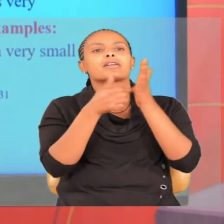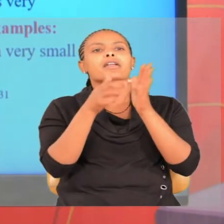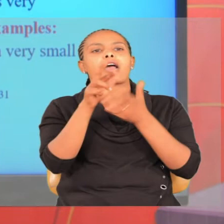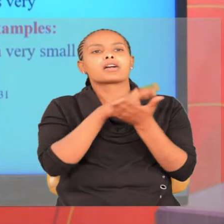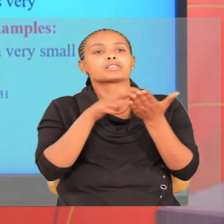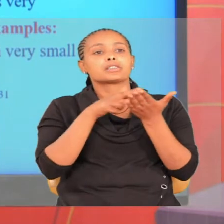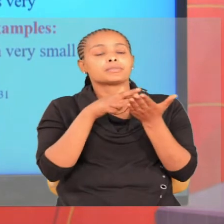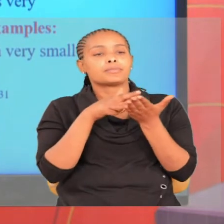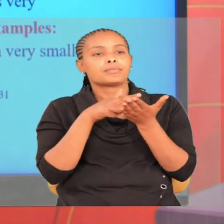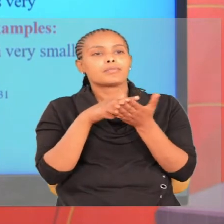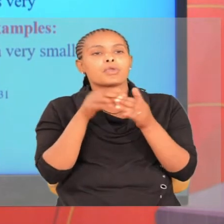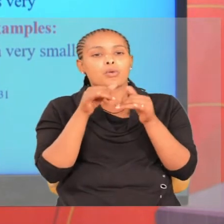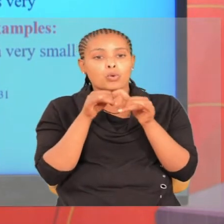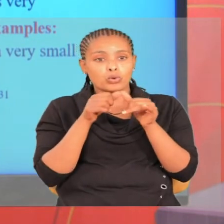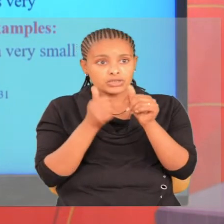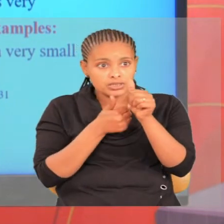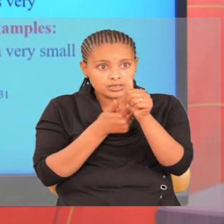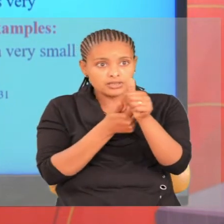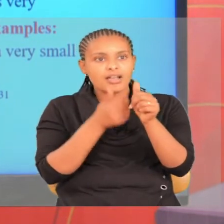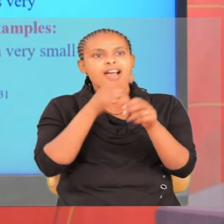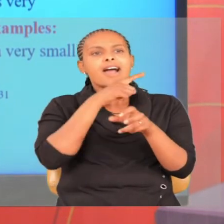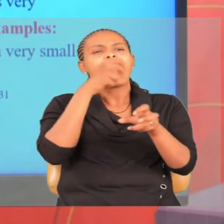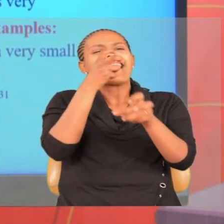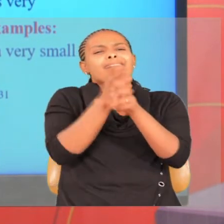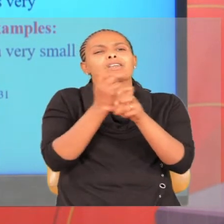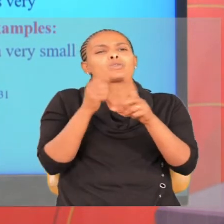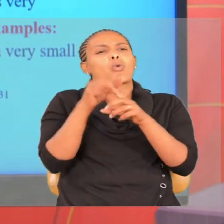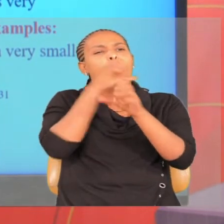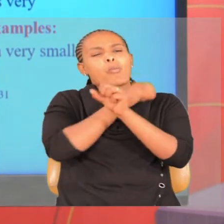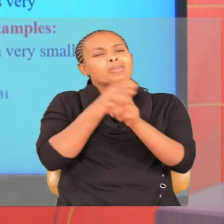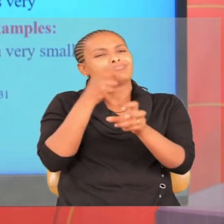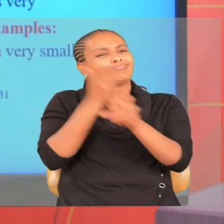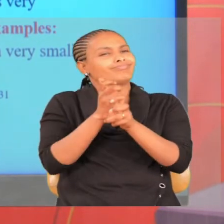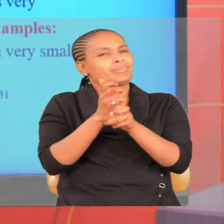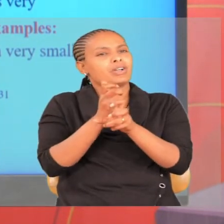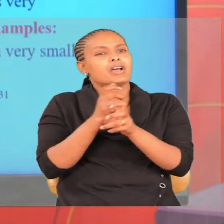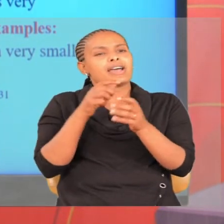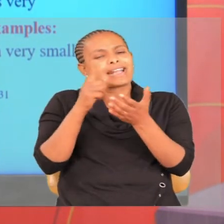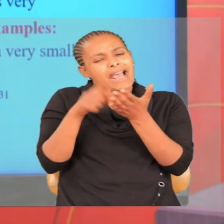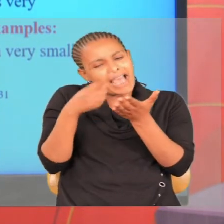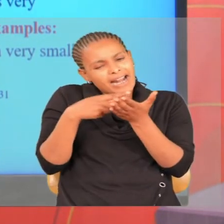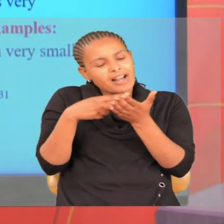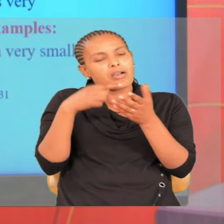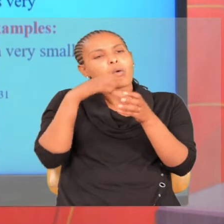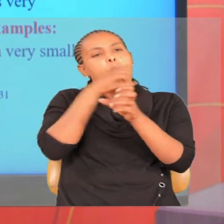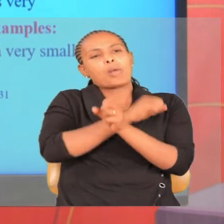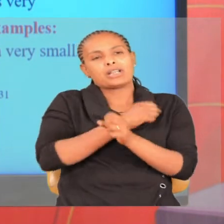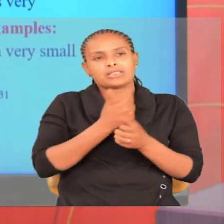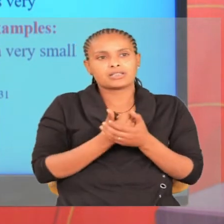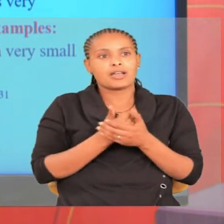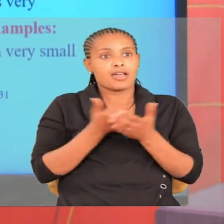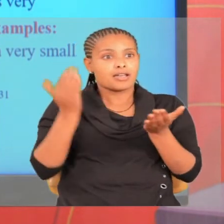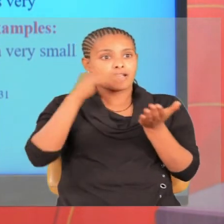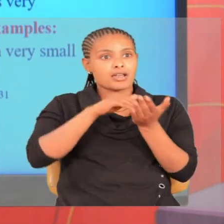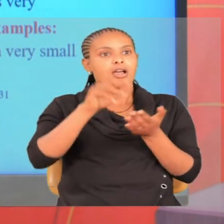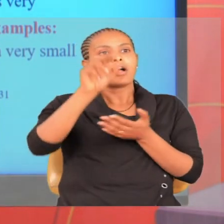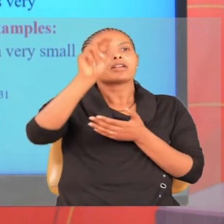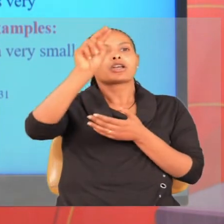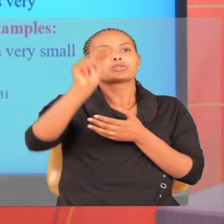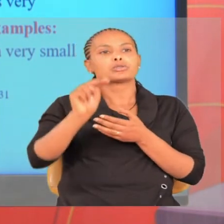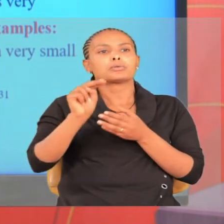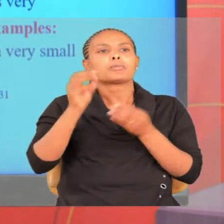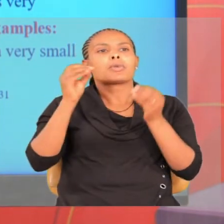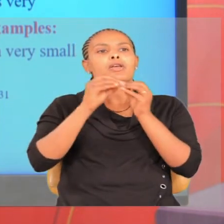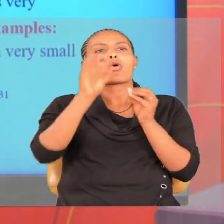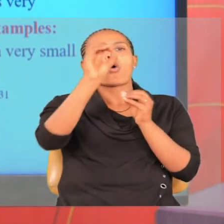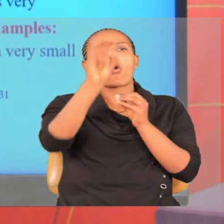reaction proceeds hardly to completion, rarely to completion. Again, nitrogen gas plus O2